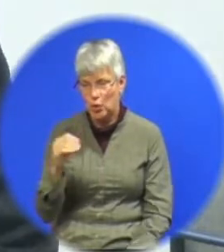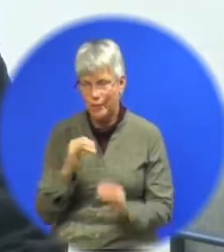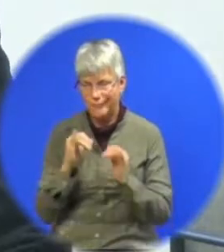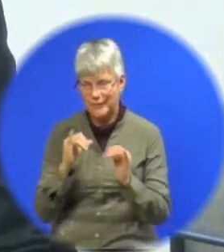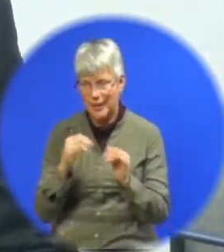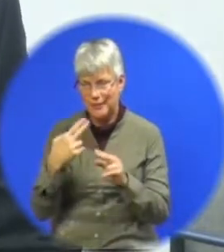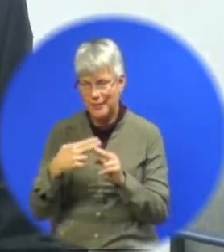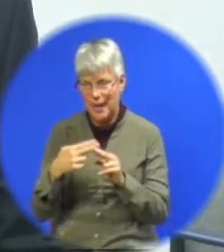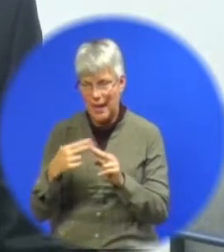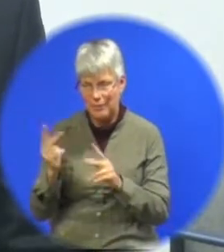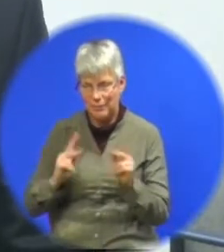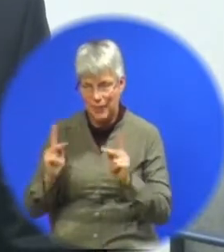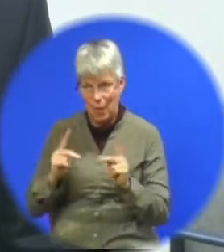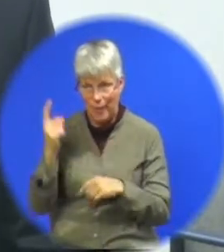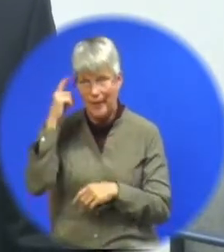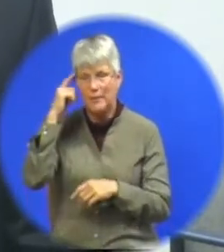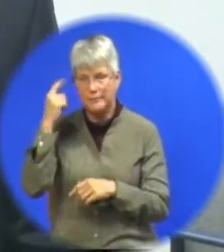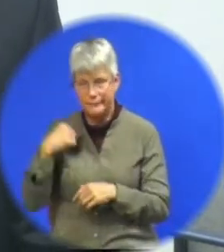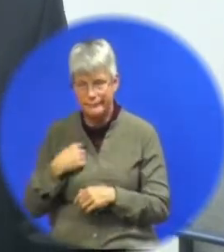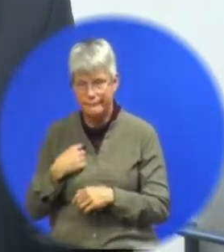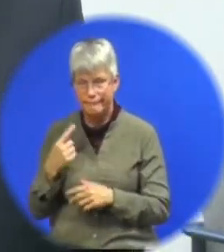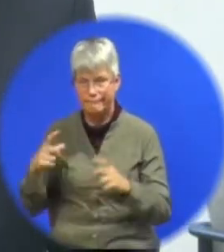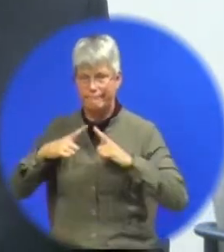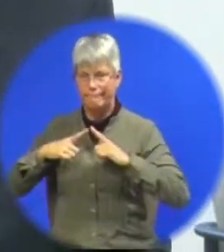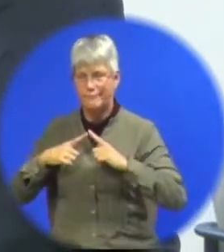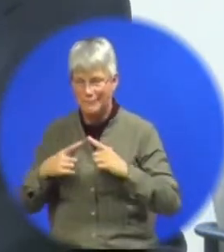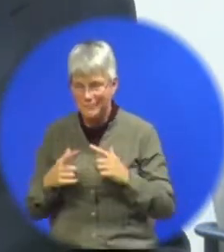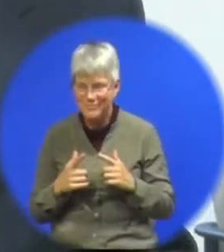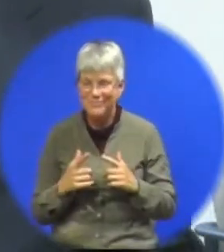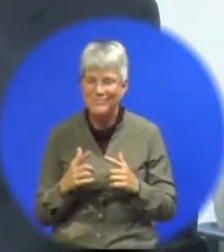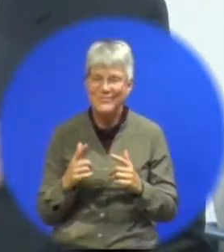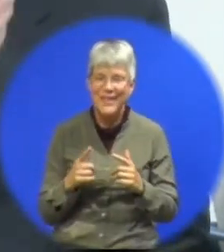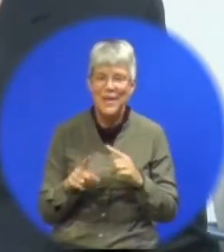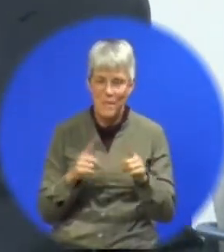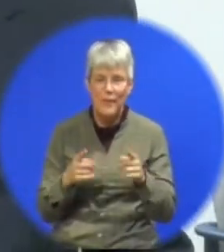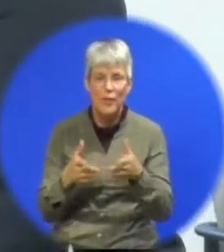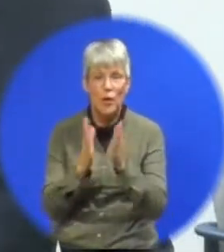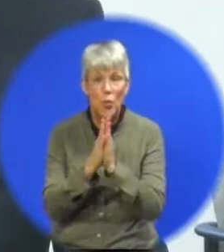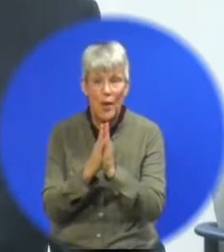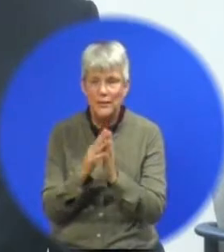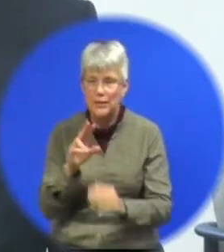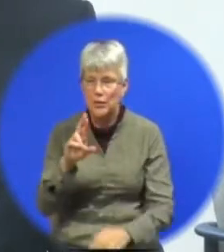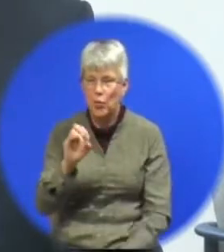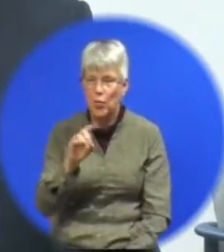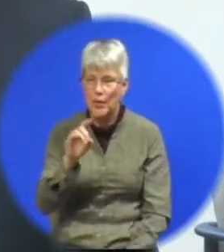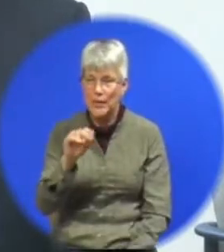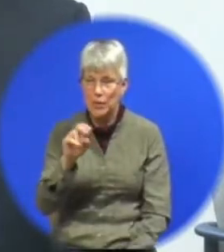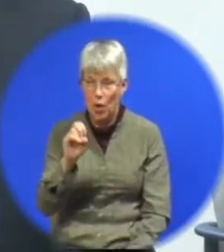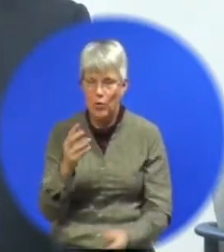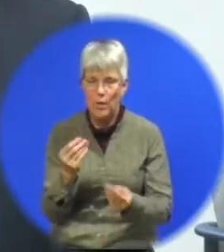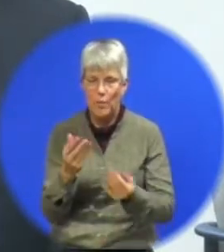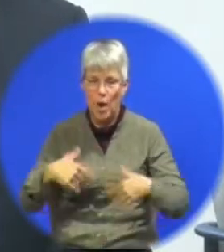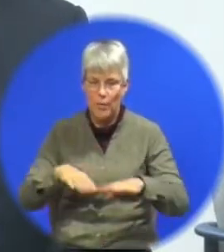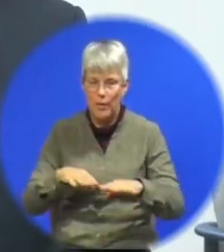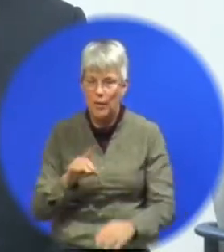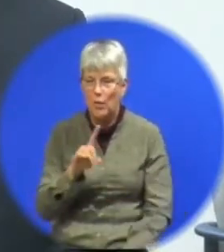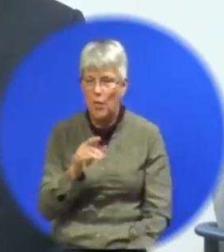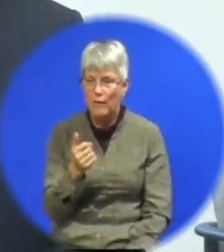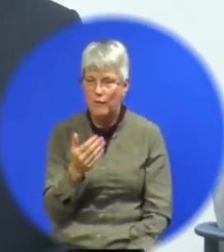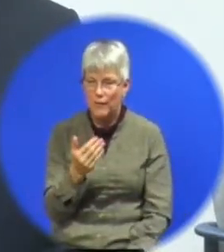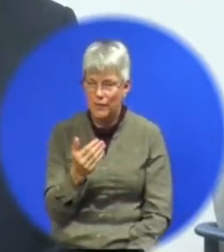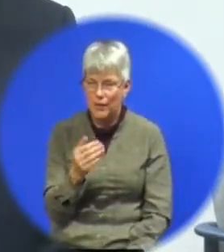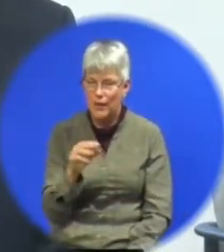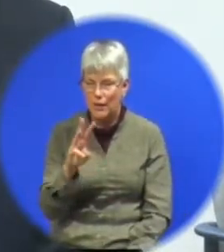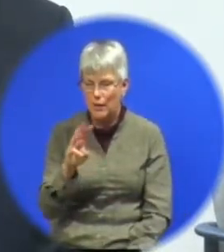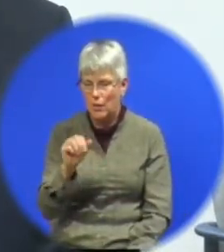So this request, again, is to rezone a piece of property on 115 Wamsutta Mill Road.